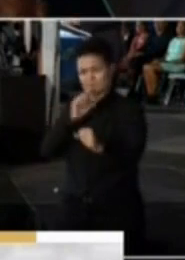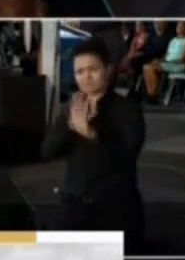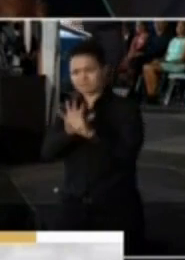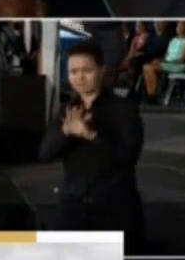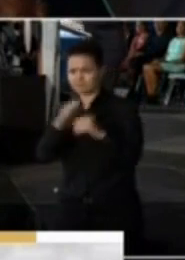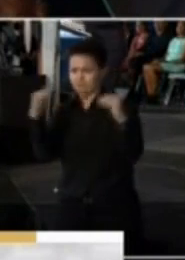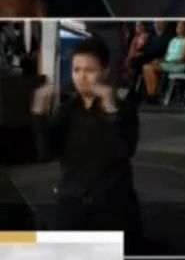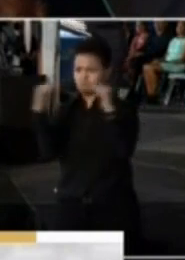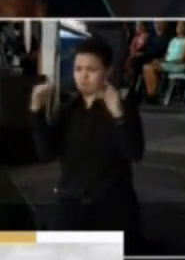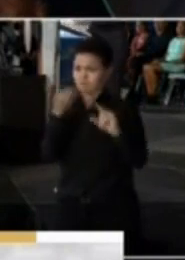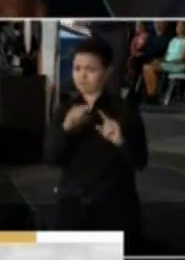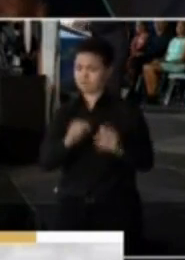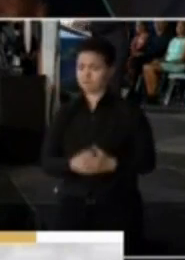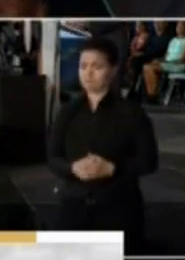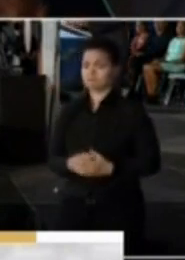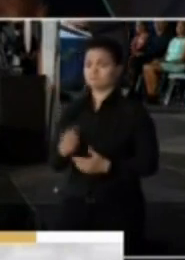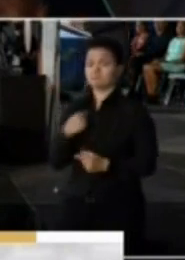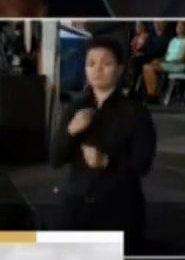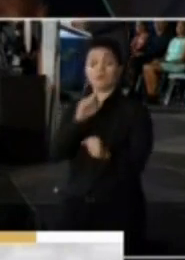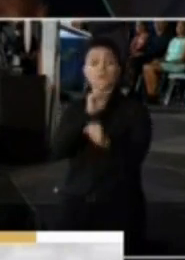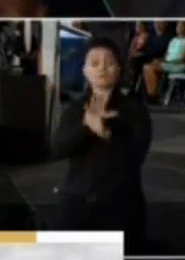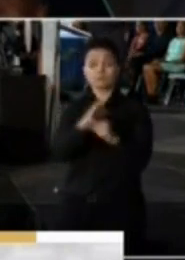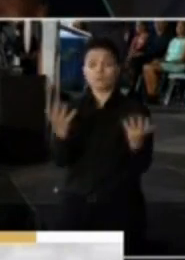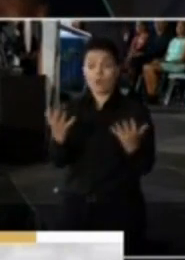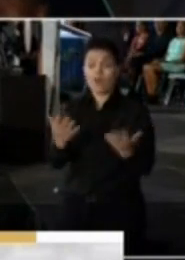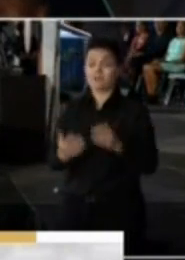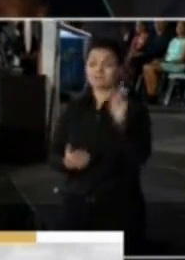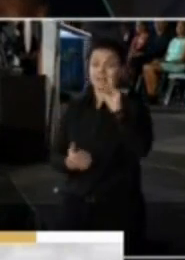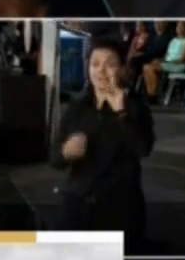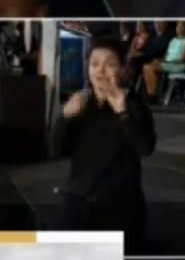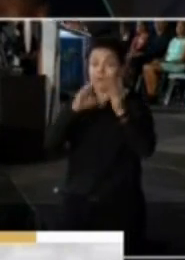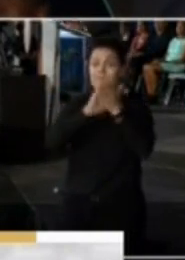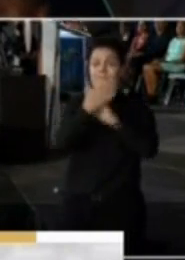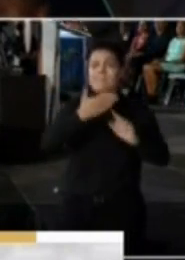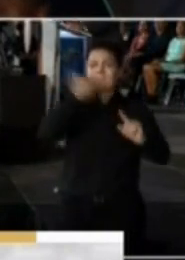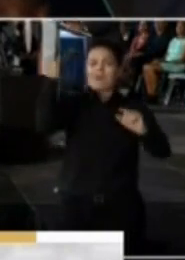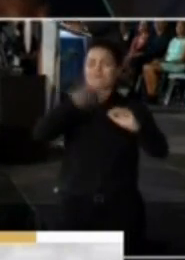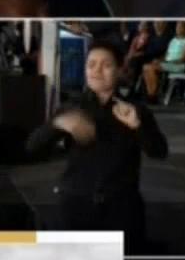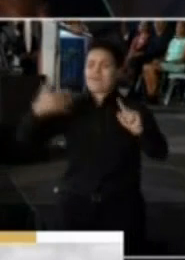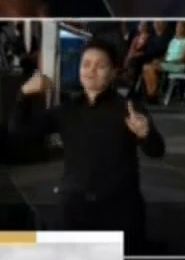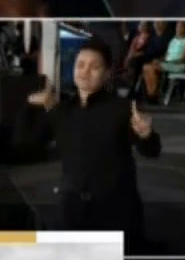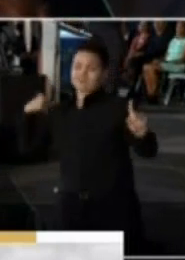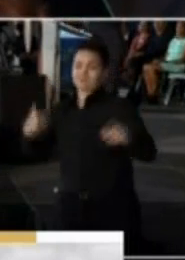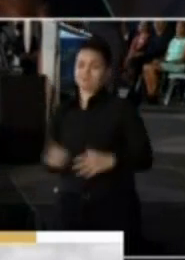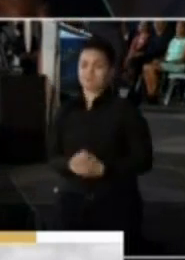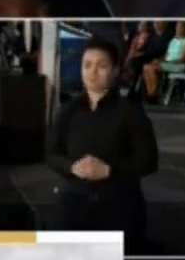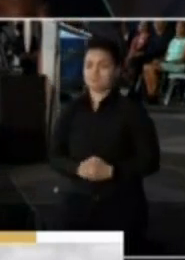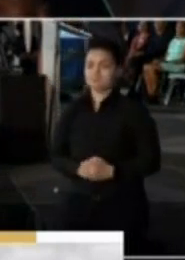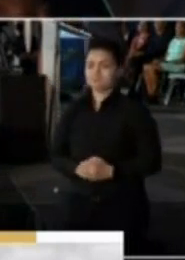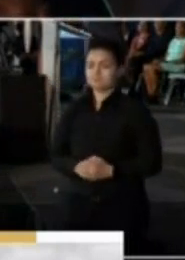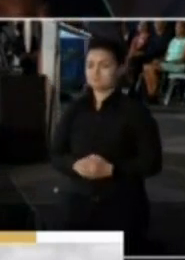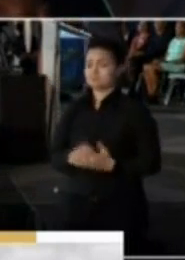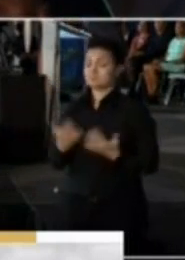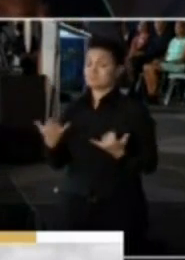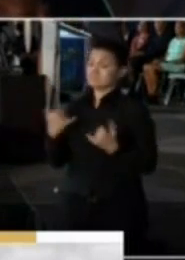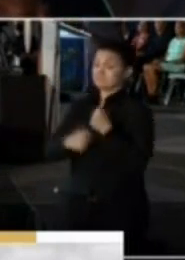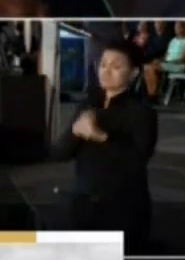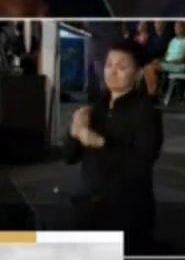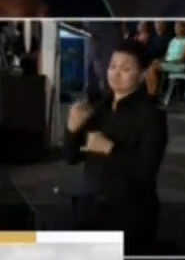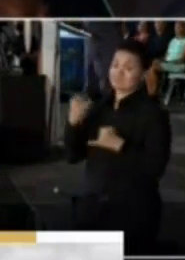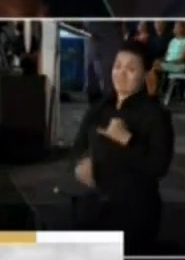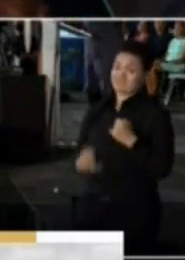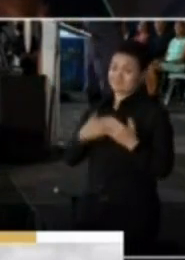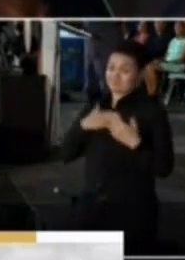better than we found it. And while this may be my final year as mayor, I pledge to you that I will bring the same